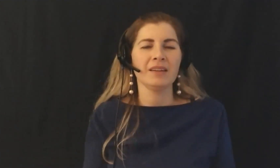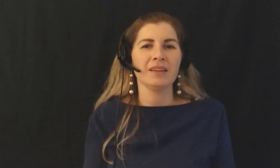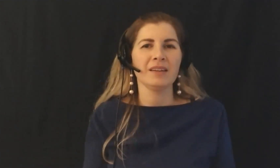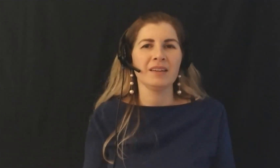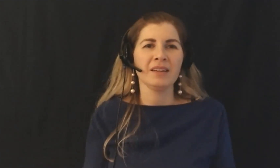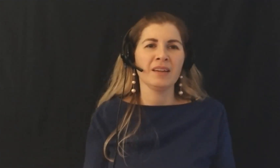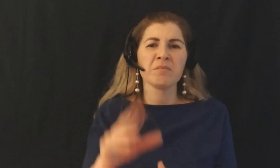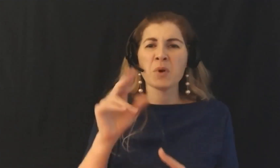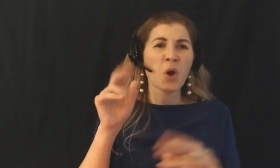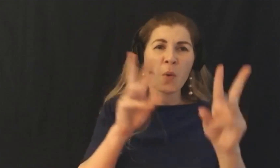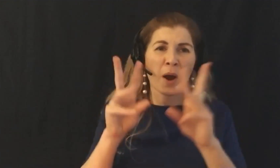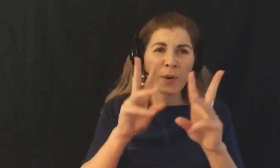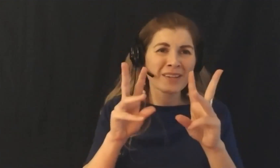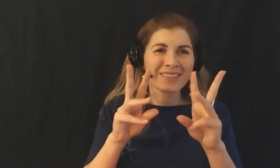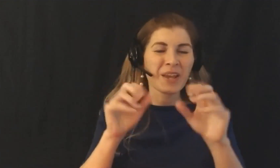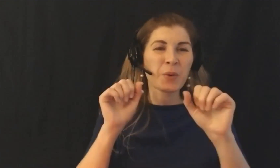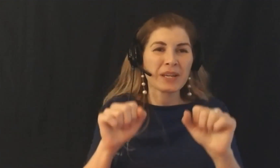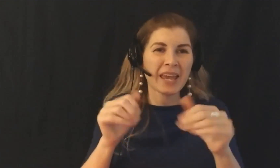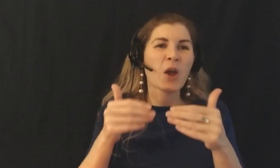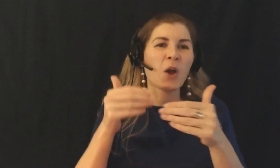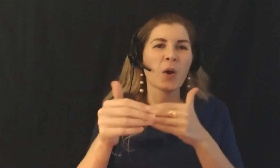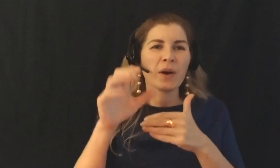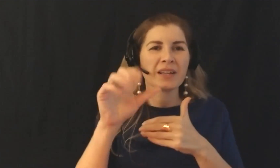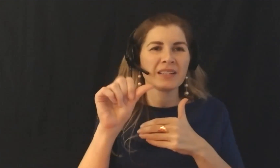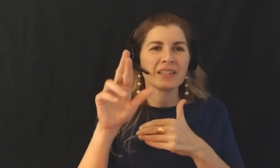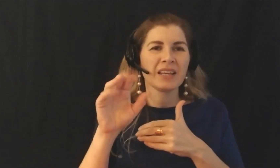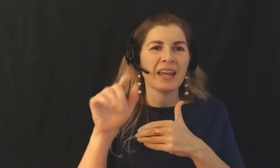No worries. We can go on to Carol.